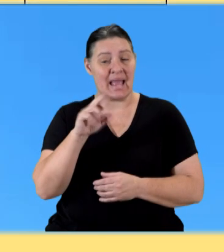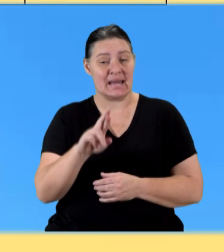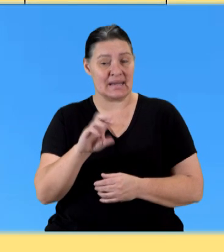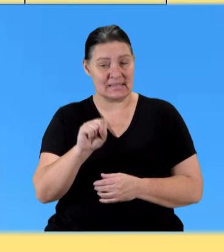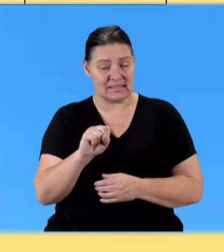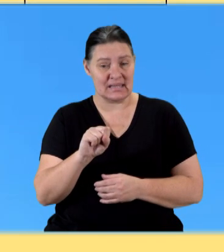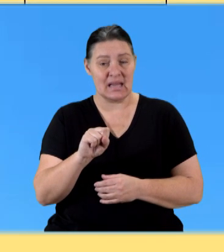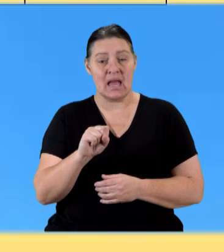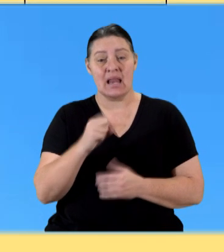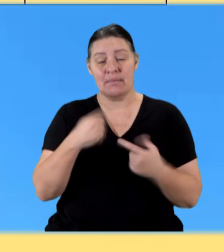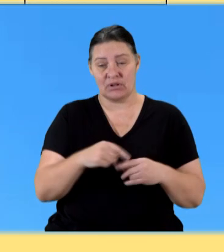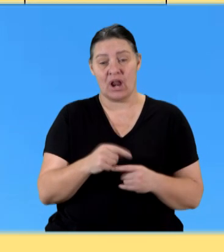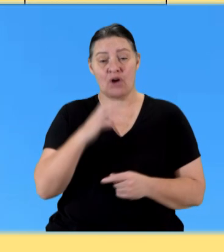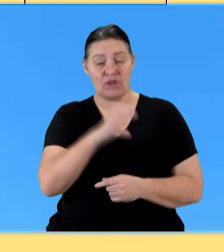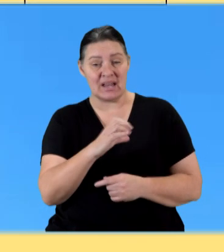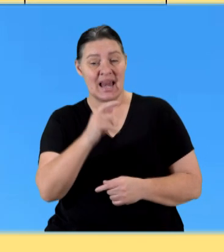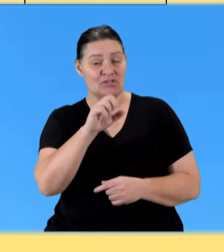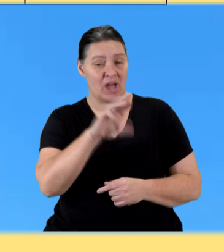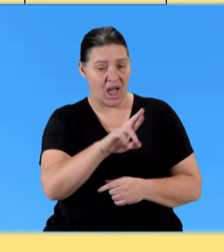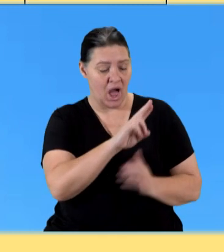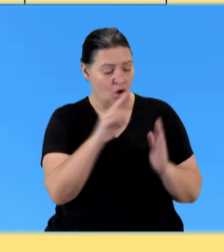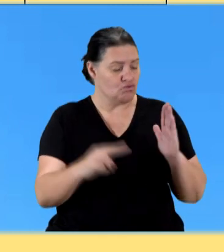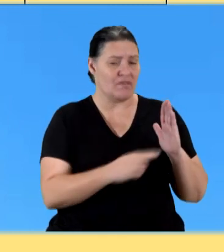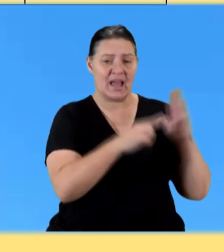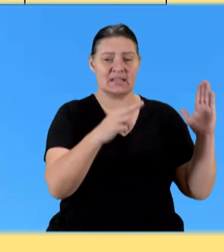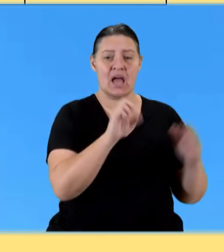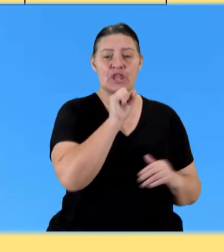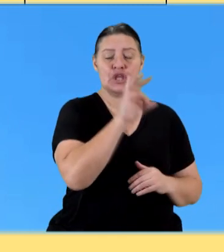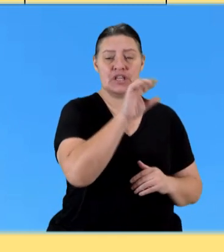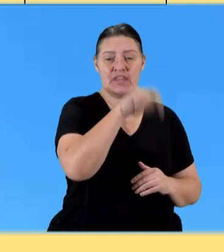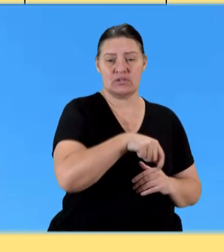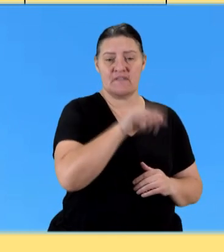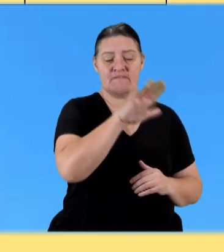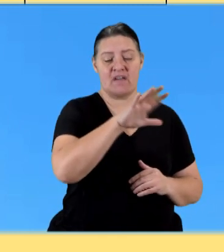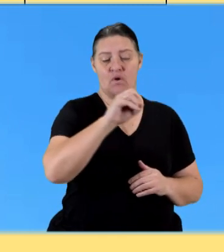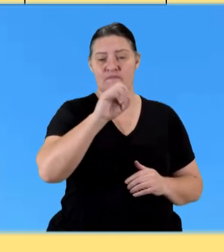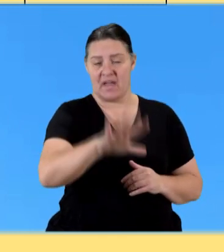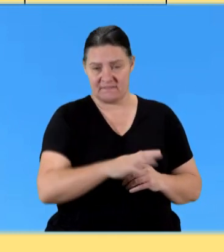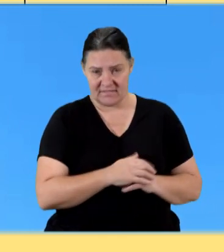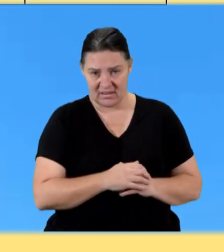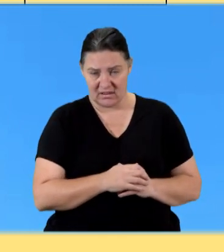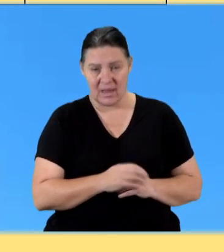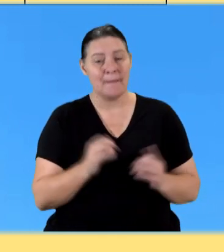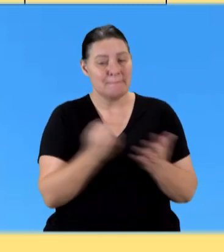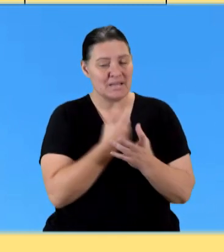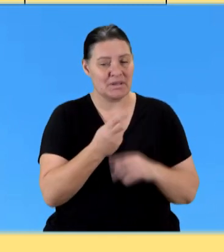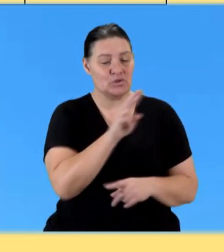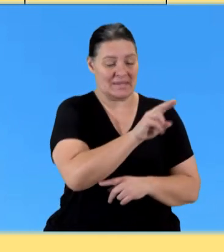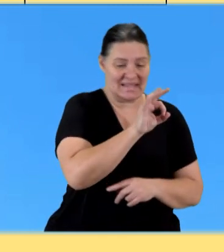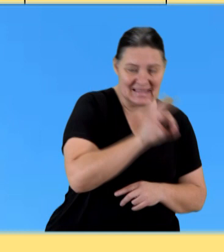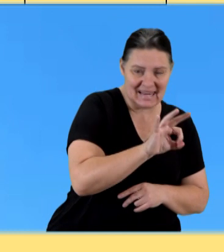Becker's Limited creditors ledger account was reflected as 13,505 instead of